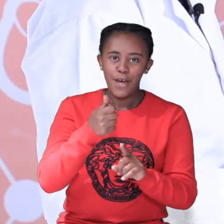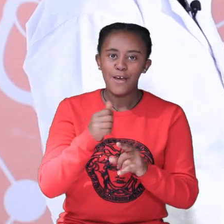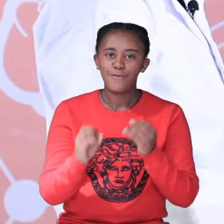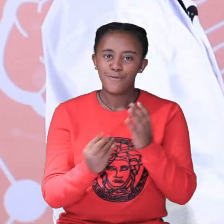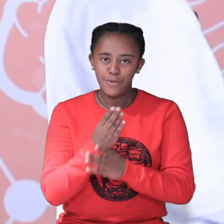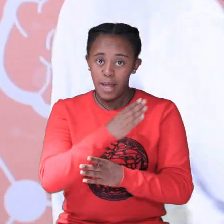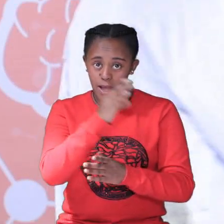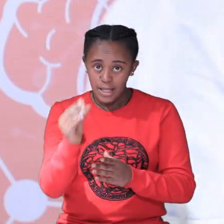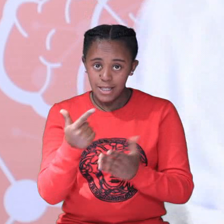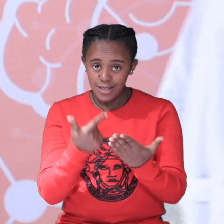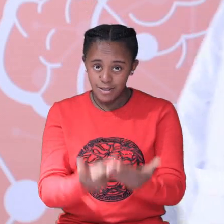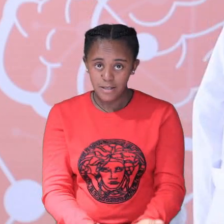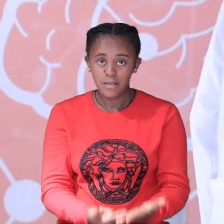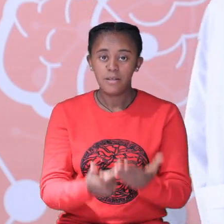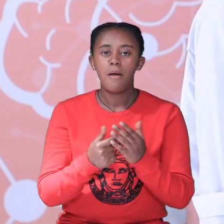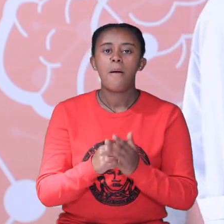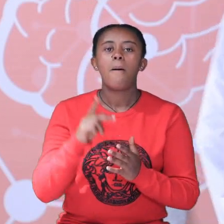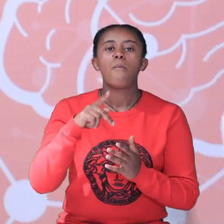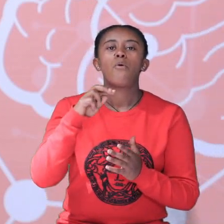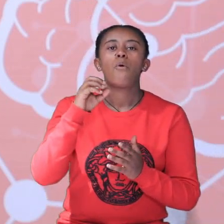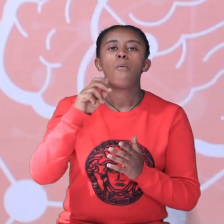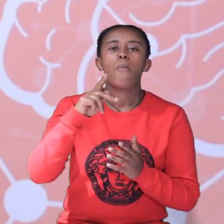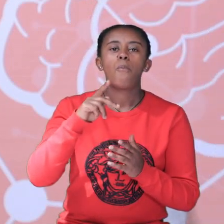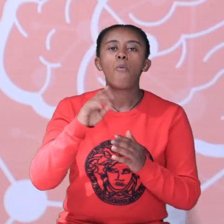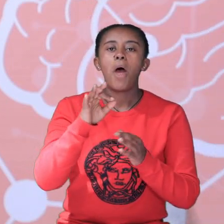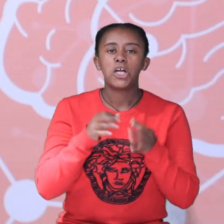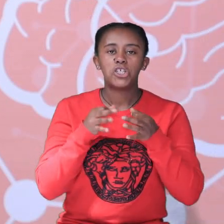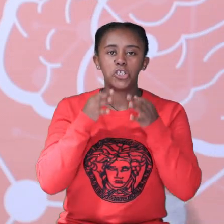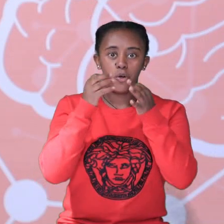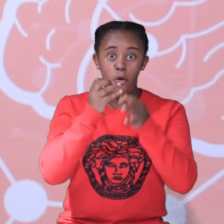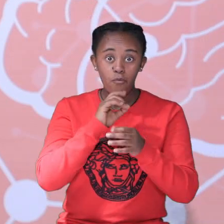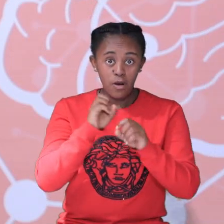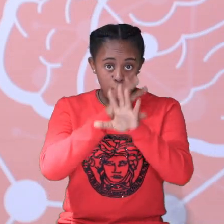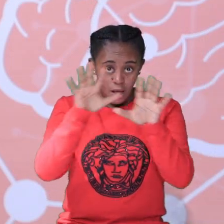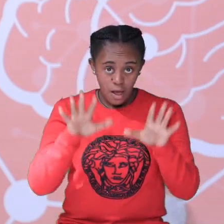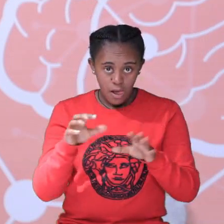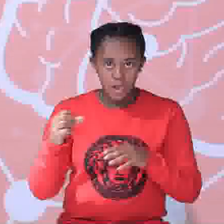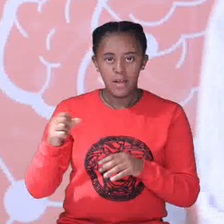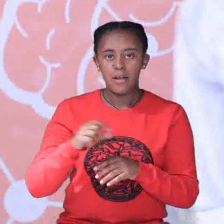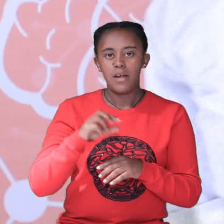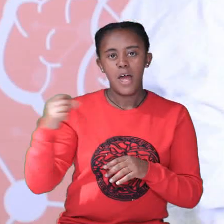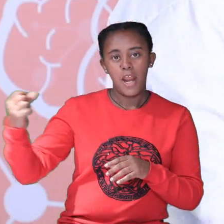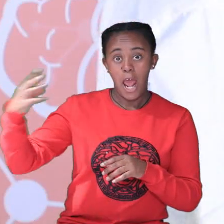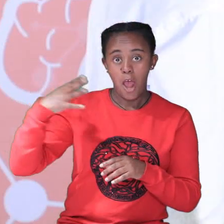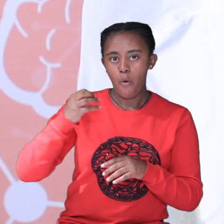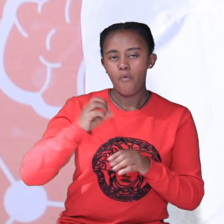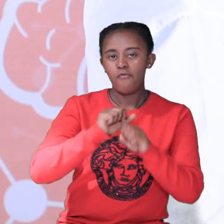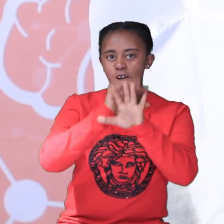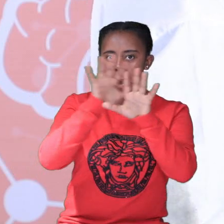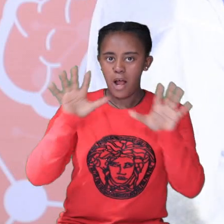And this propagation of light is represented by ray of light.